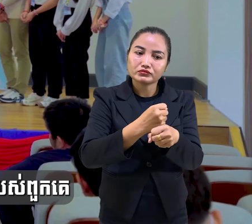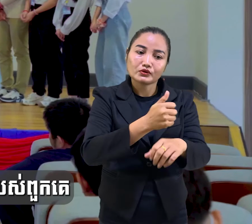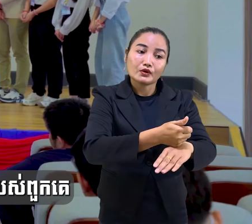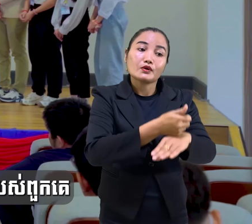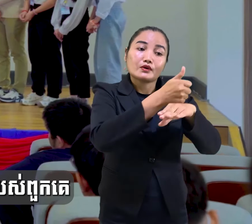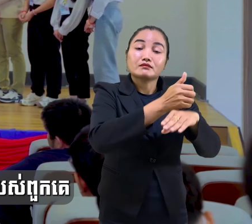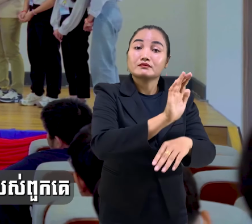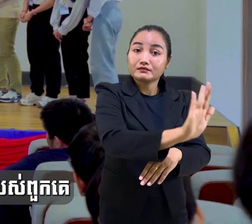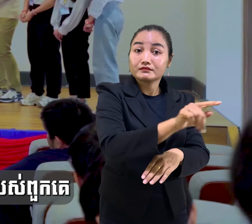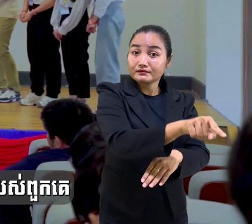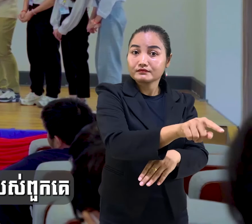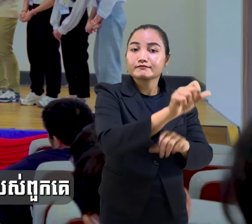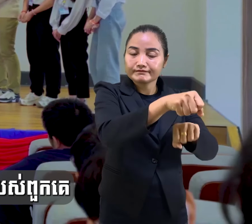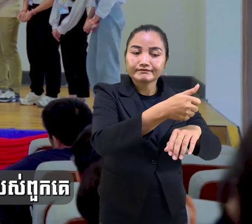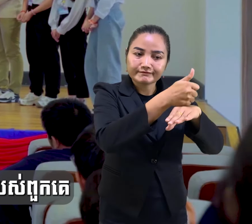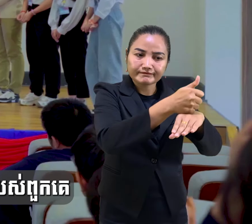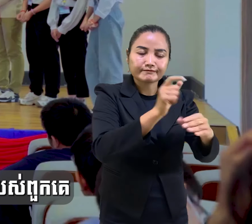job recommendation